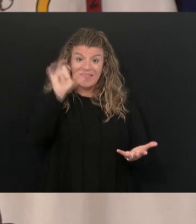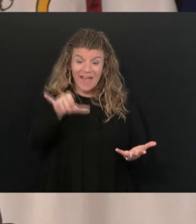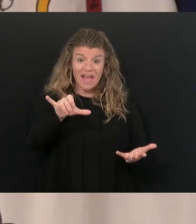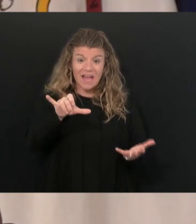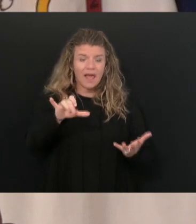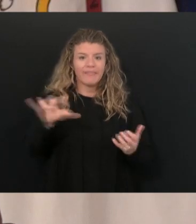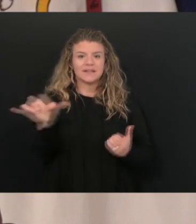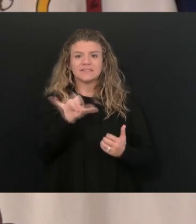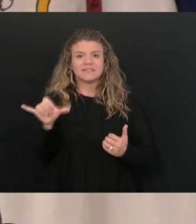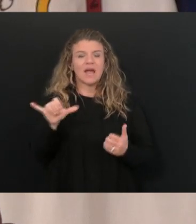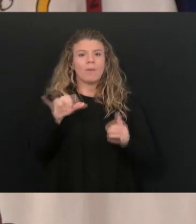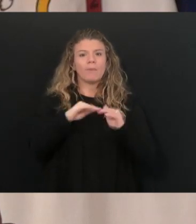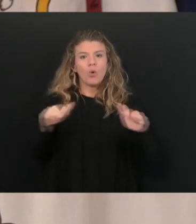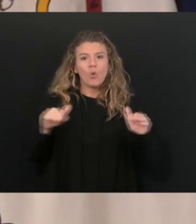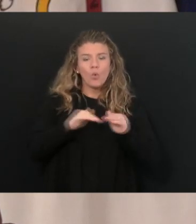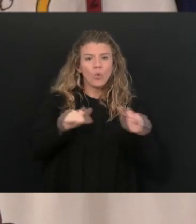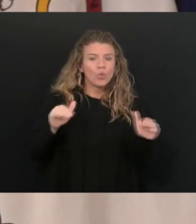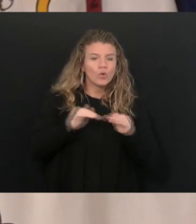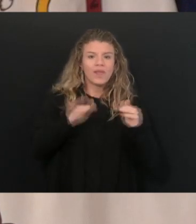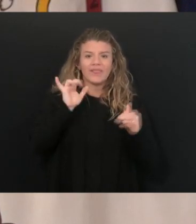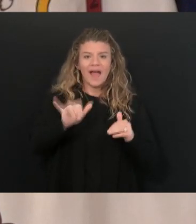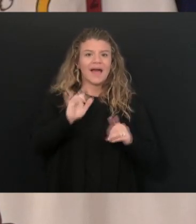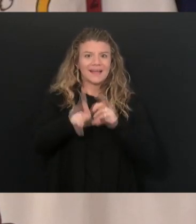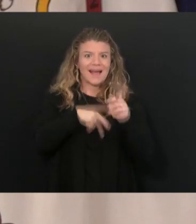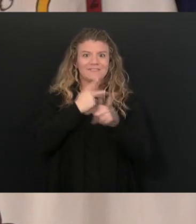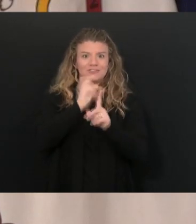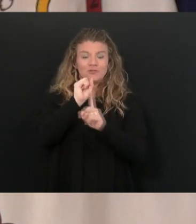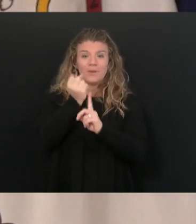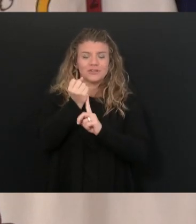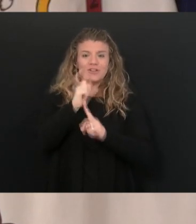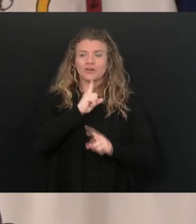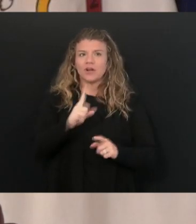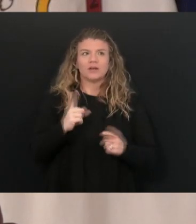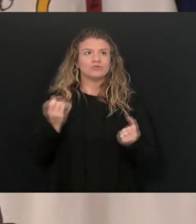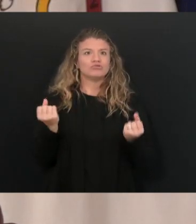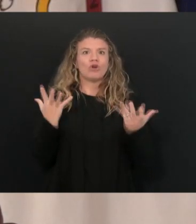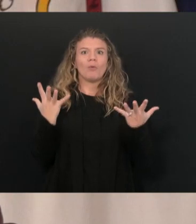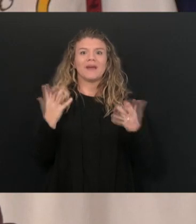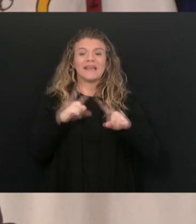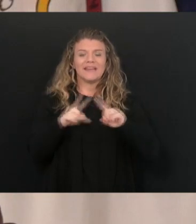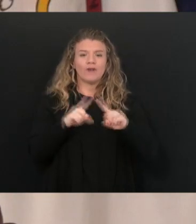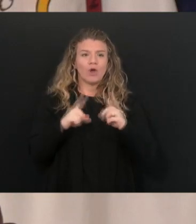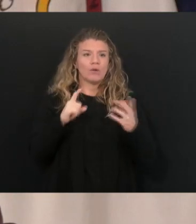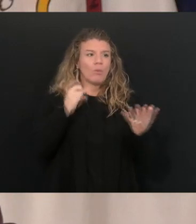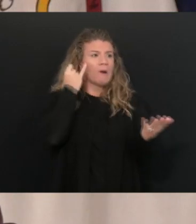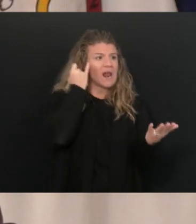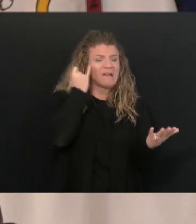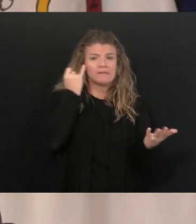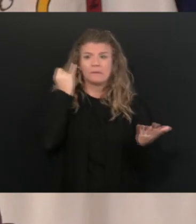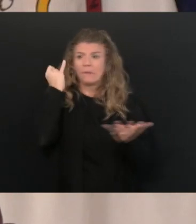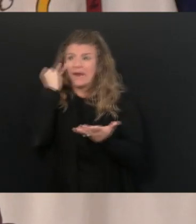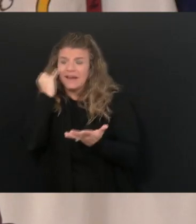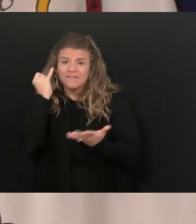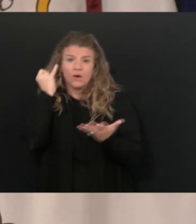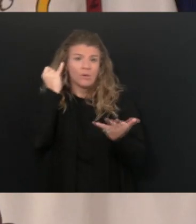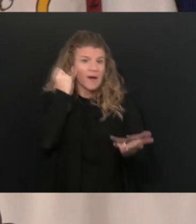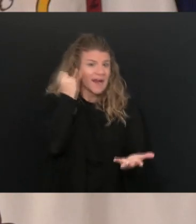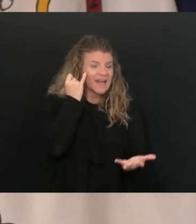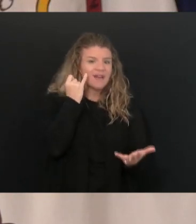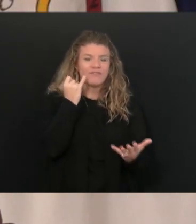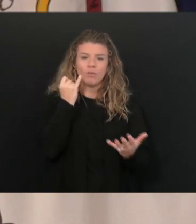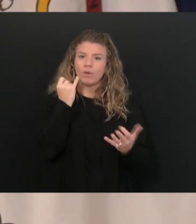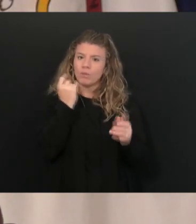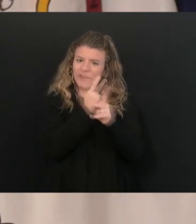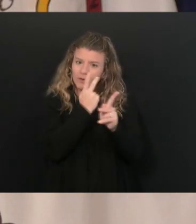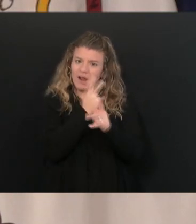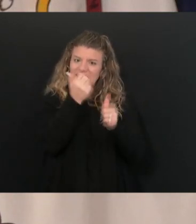the same way with our pools and stuff. There's all kinds of what if, and we're trying to